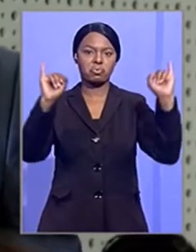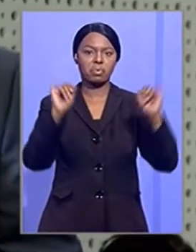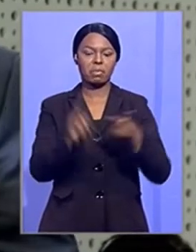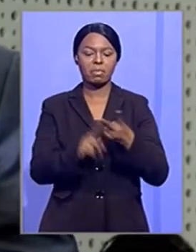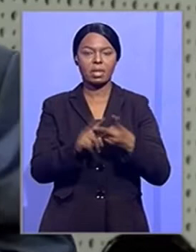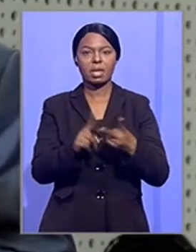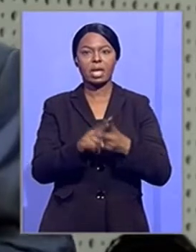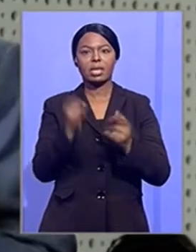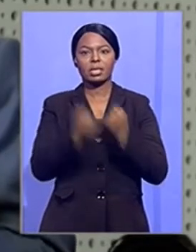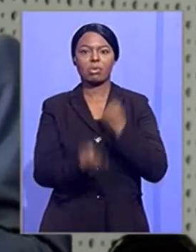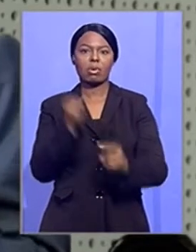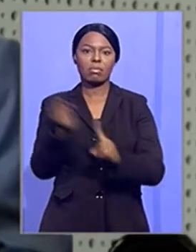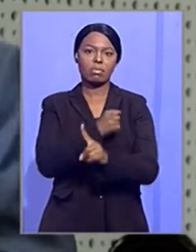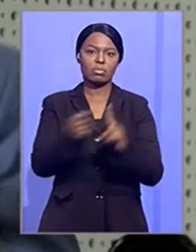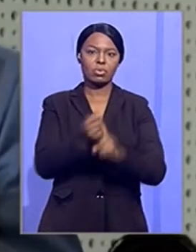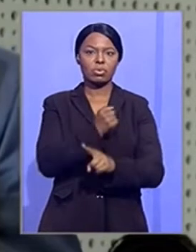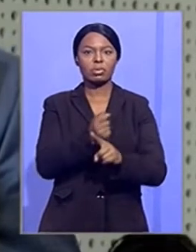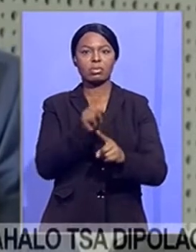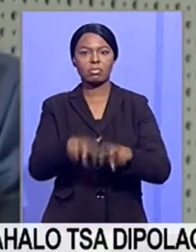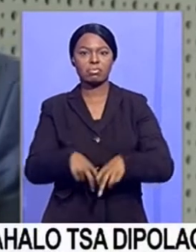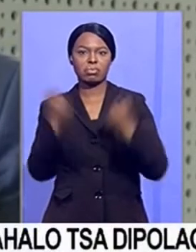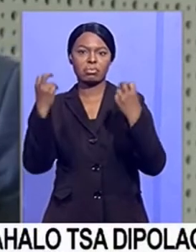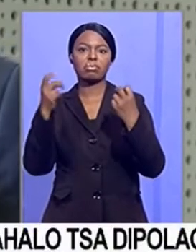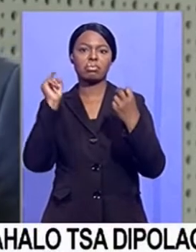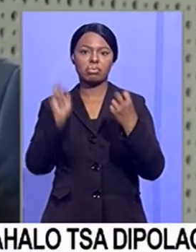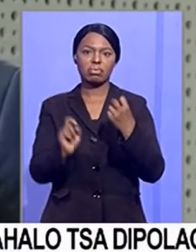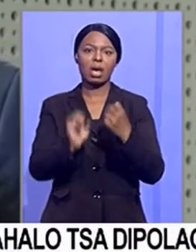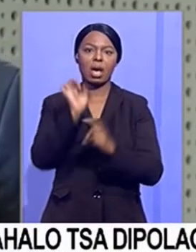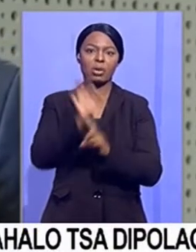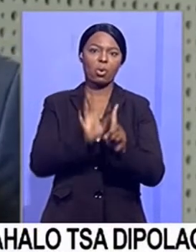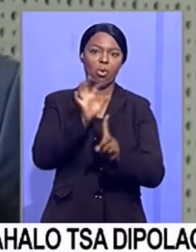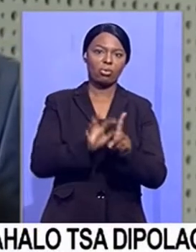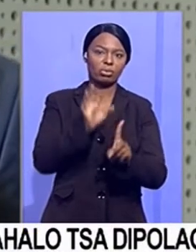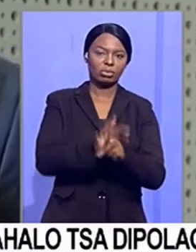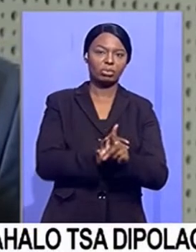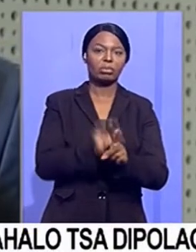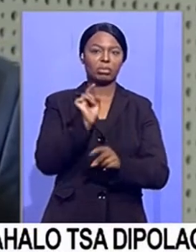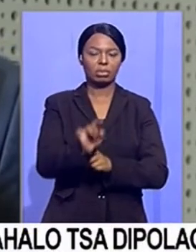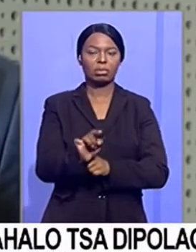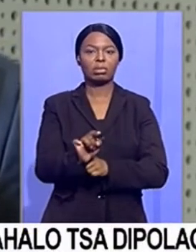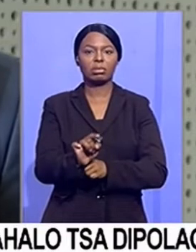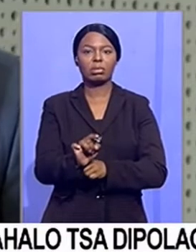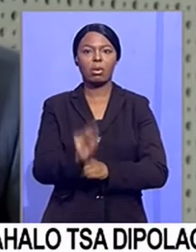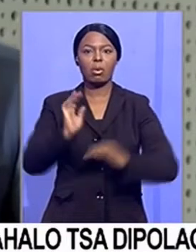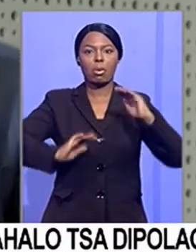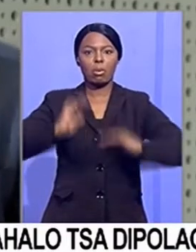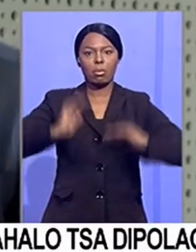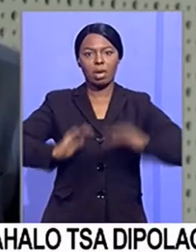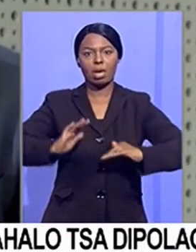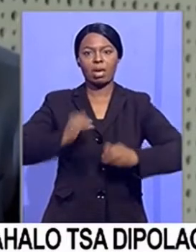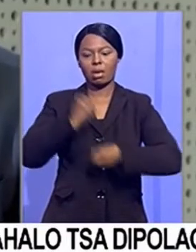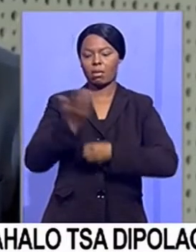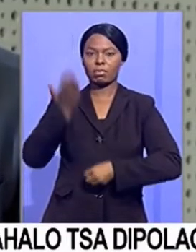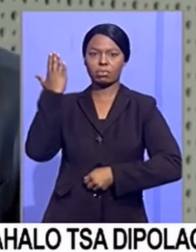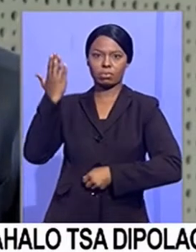sexual violence, and more assaults compared to the same time period in the previous